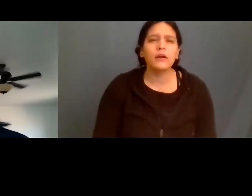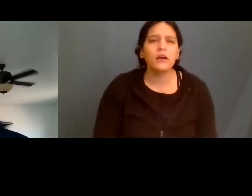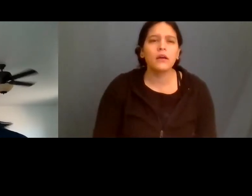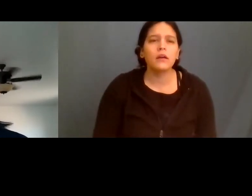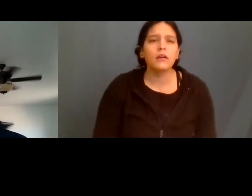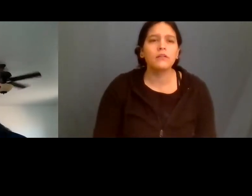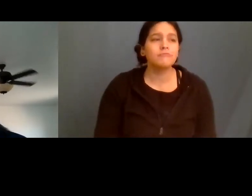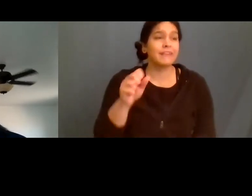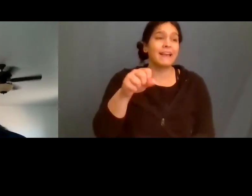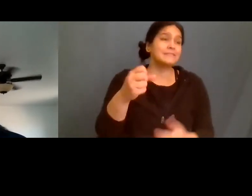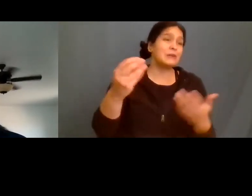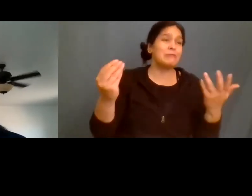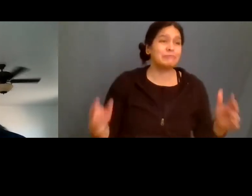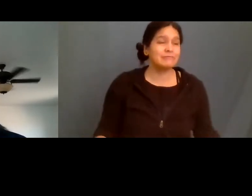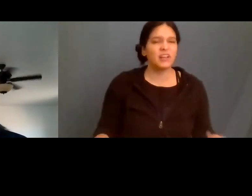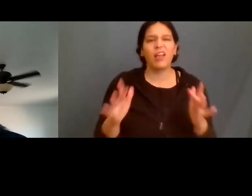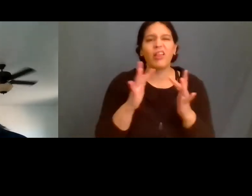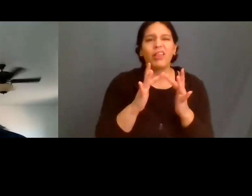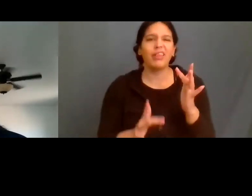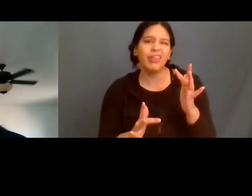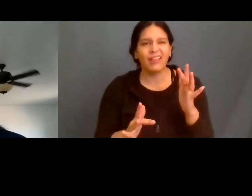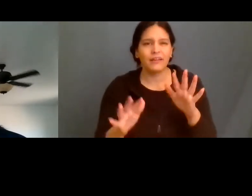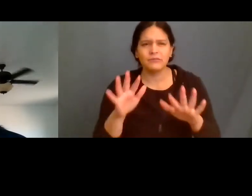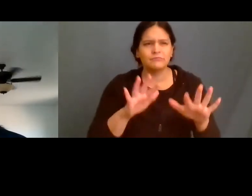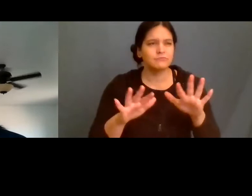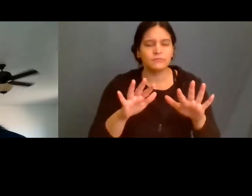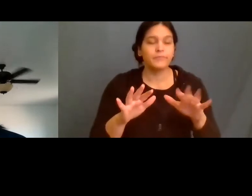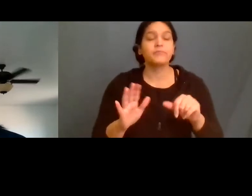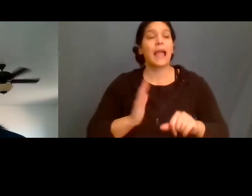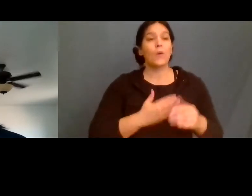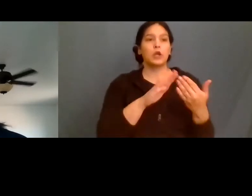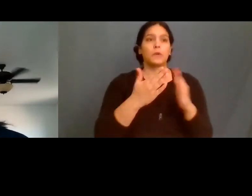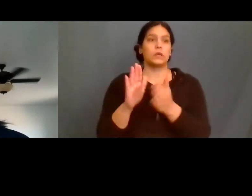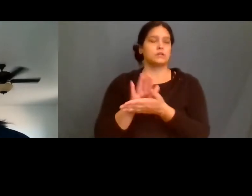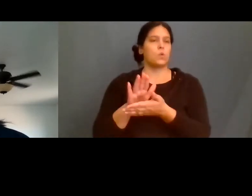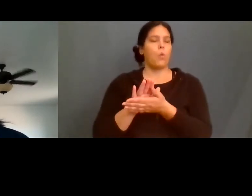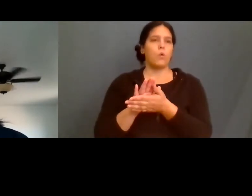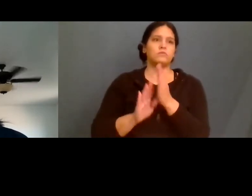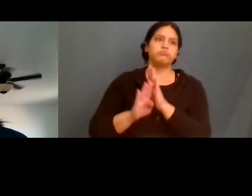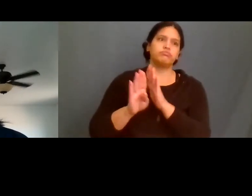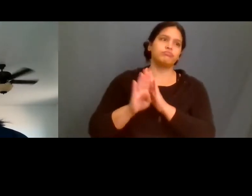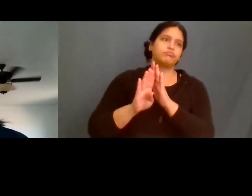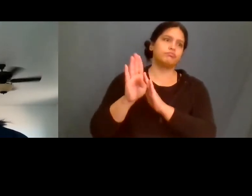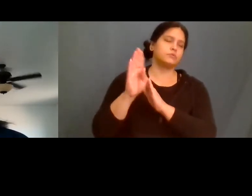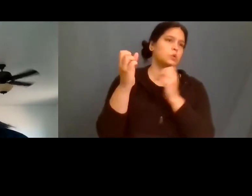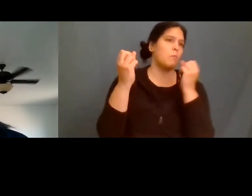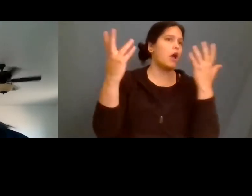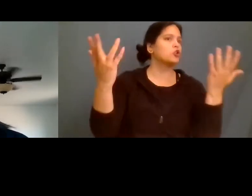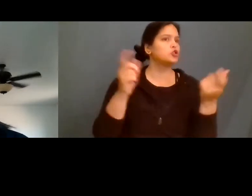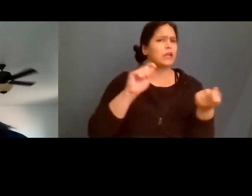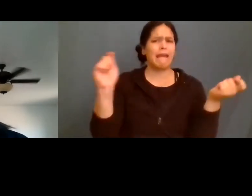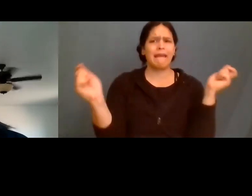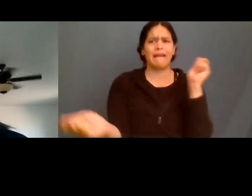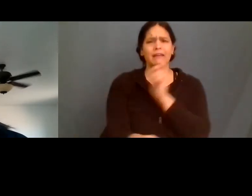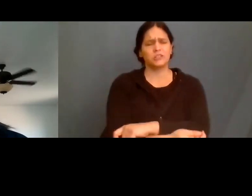Yeah, so our little community school has come a long ways. To this day,